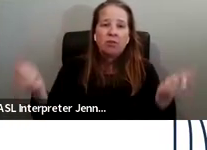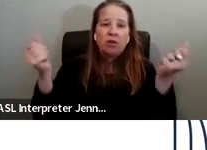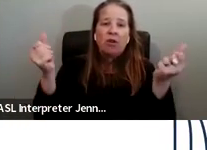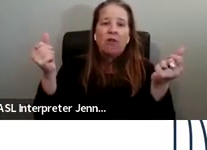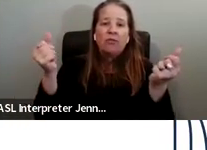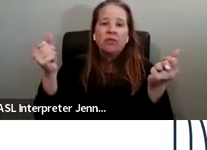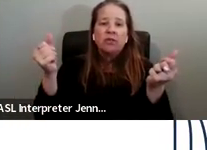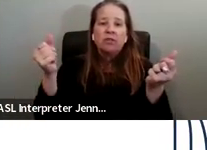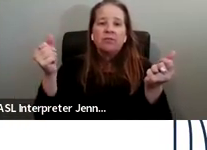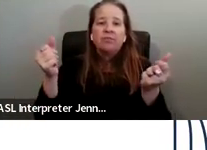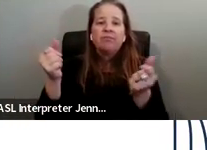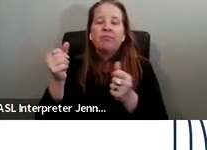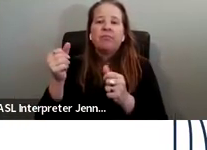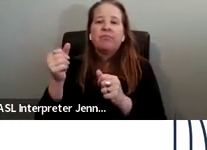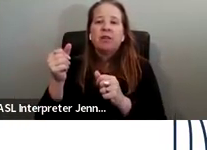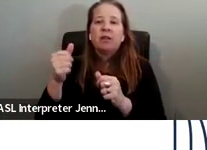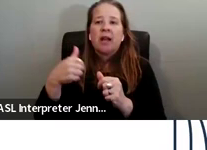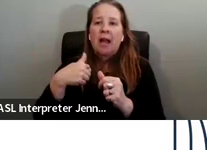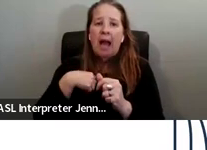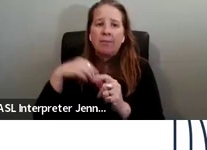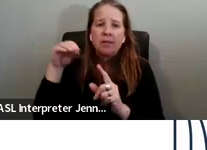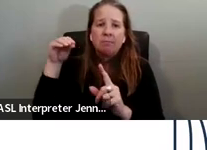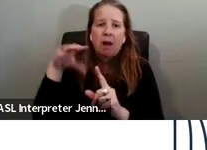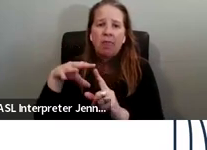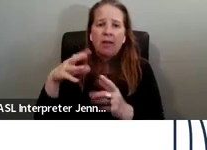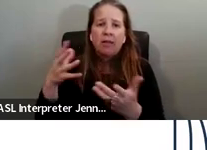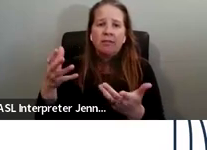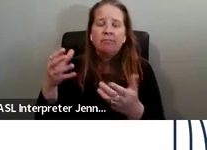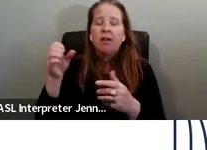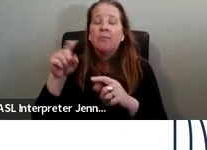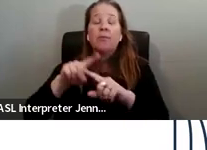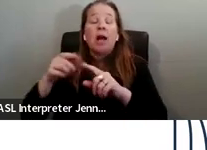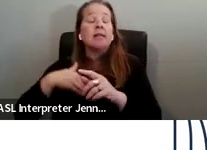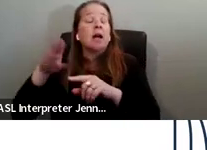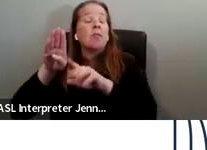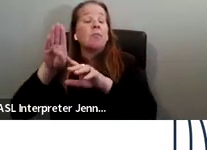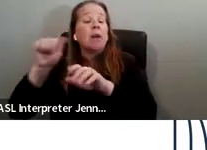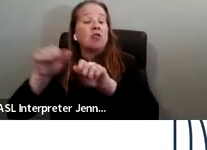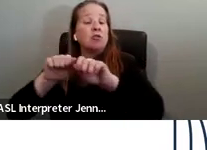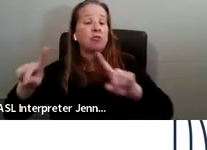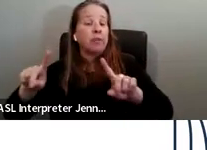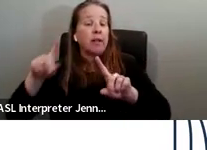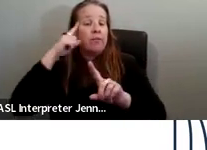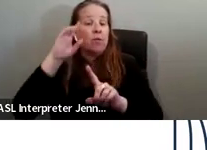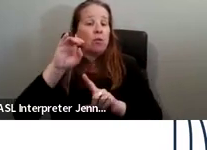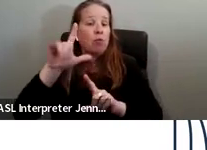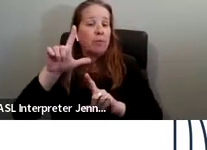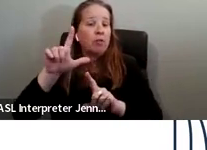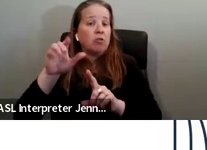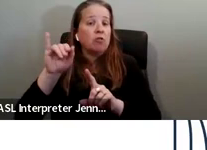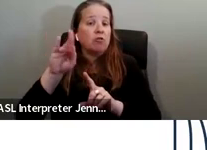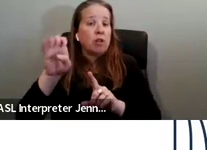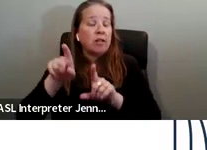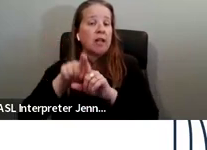Services. Janine is a graduate of the Kutztown University with a bachelor's degree in criminal justice and psychology. So